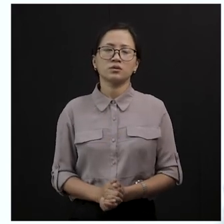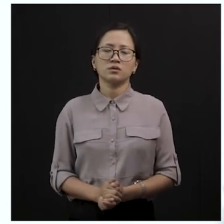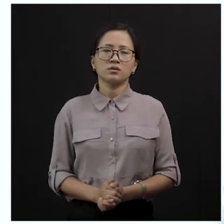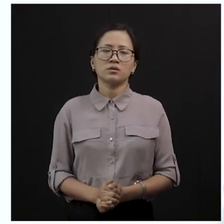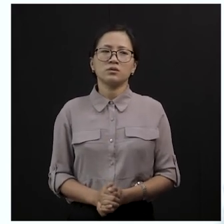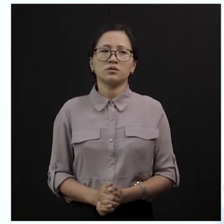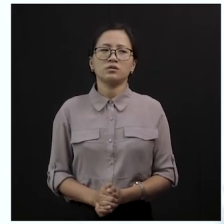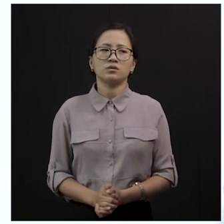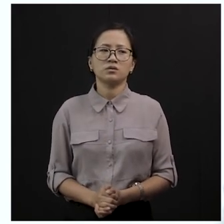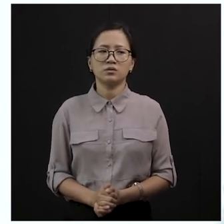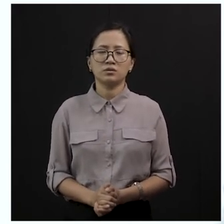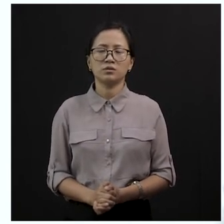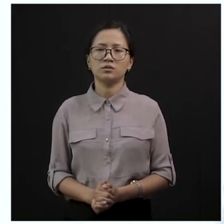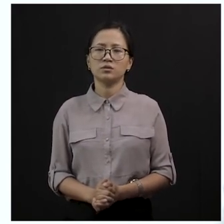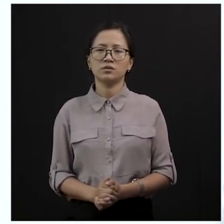Now, we have,